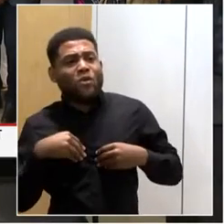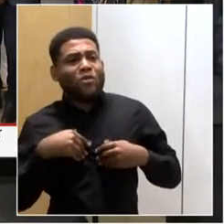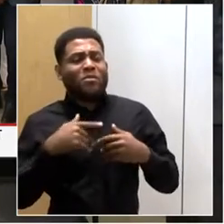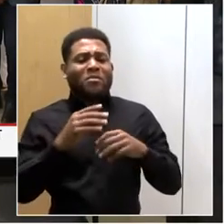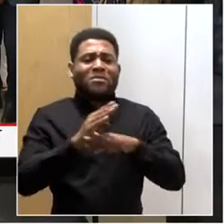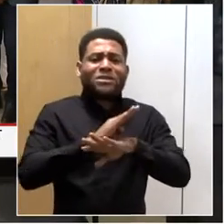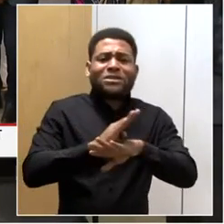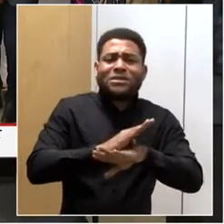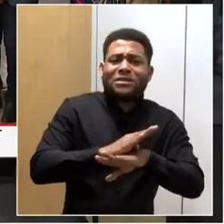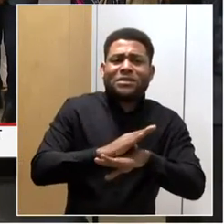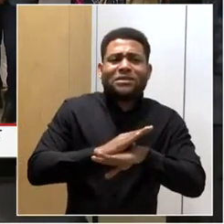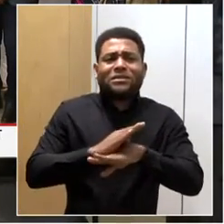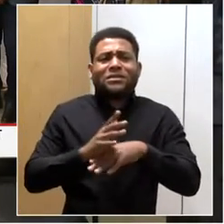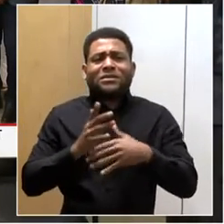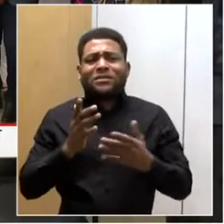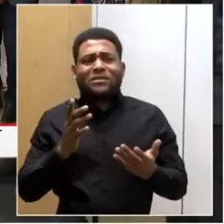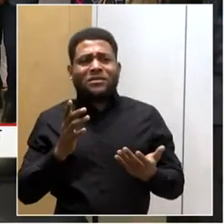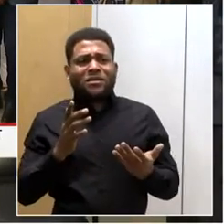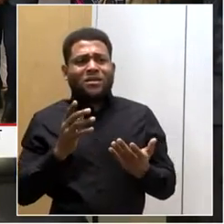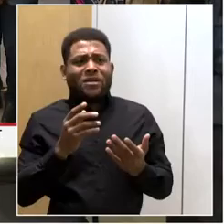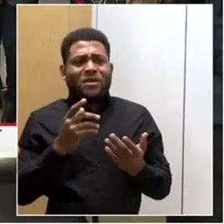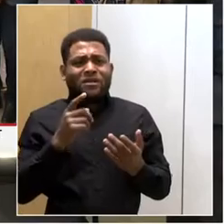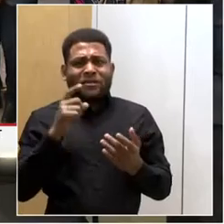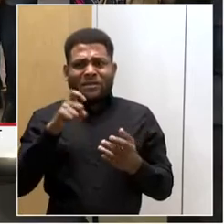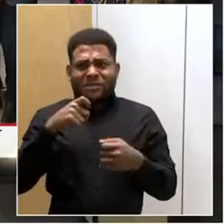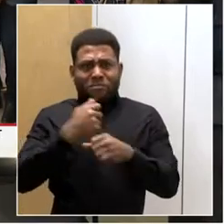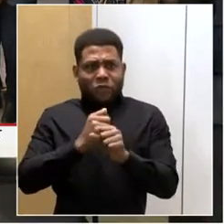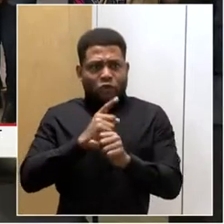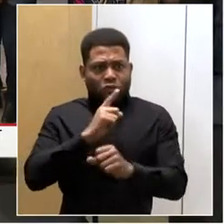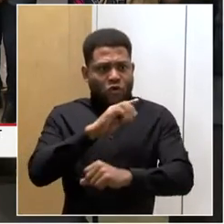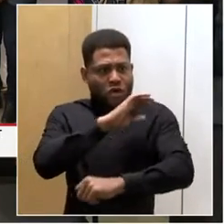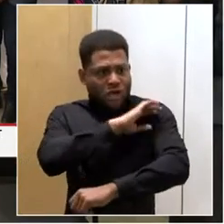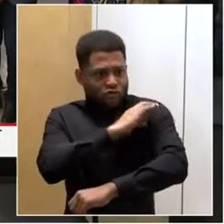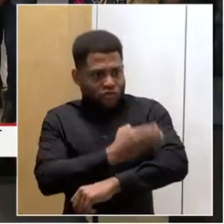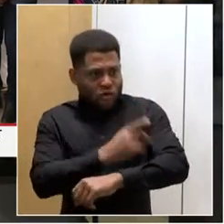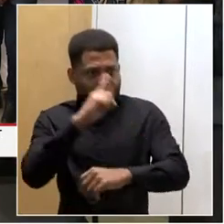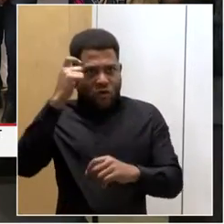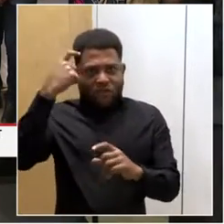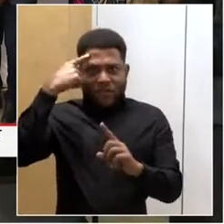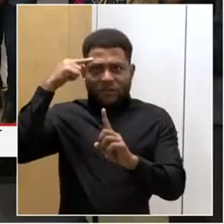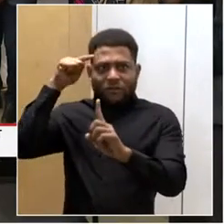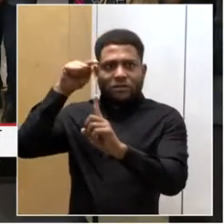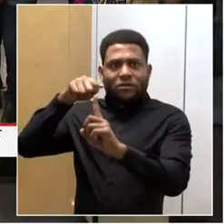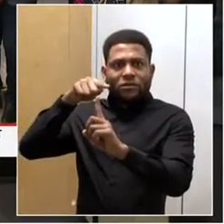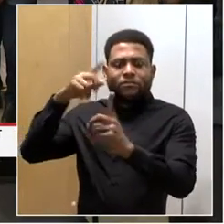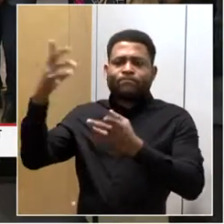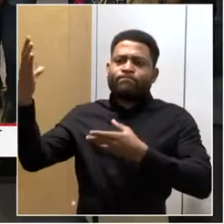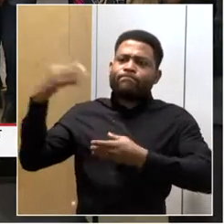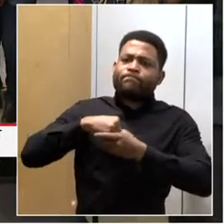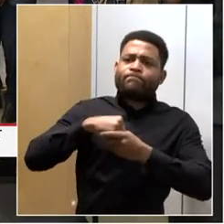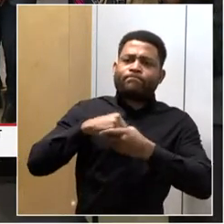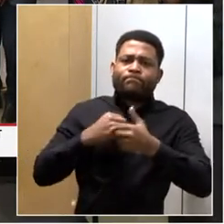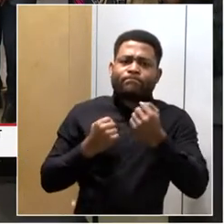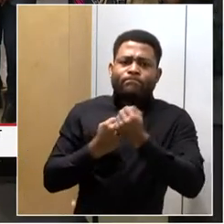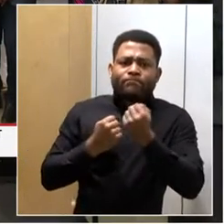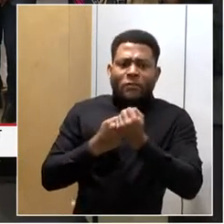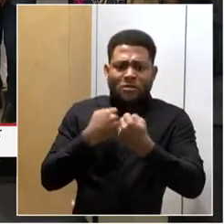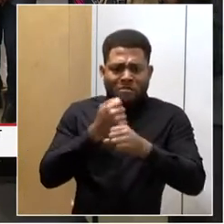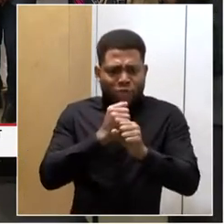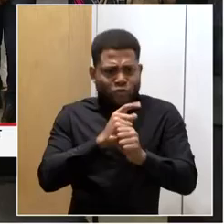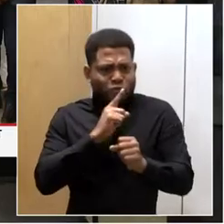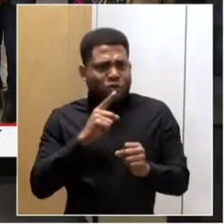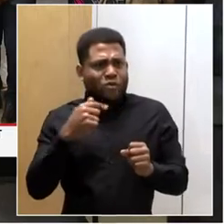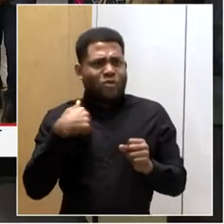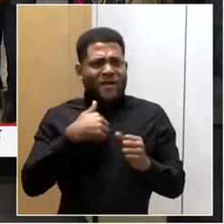moment and make sure that we are working hard to reduce the regulations, red tape, and make things more